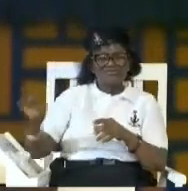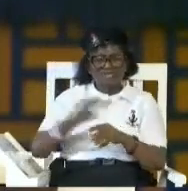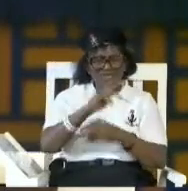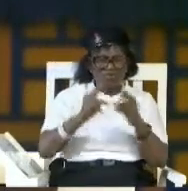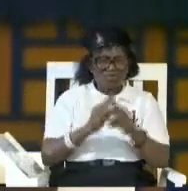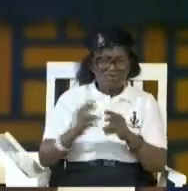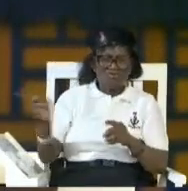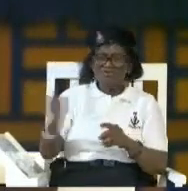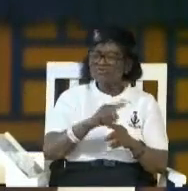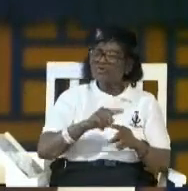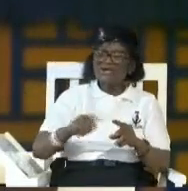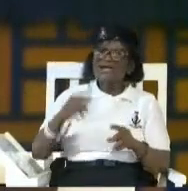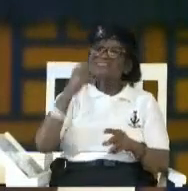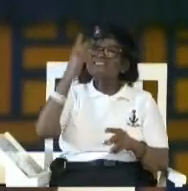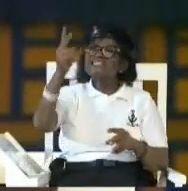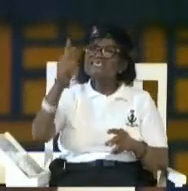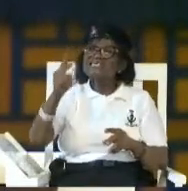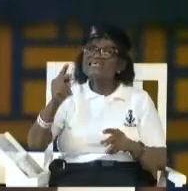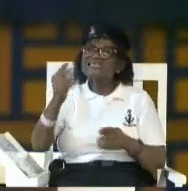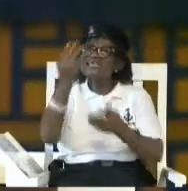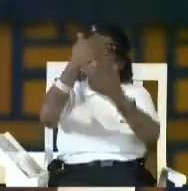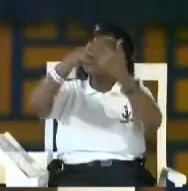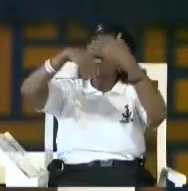You can see heaven